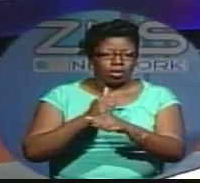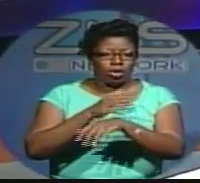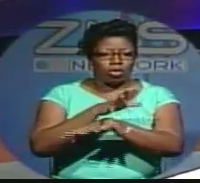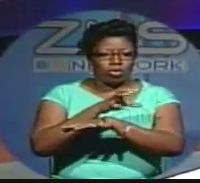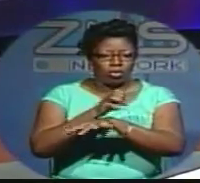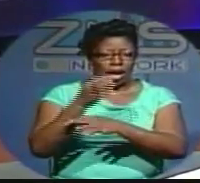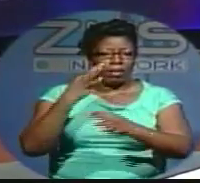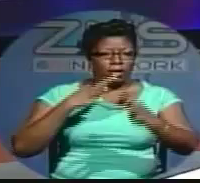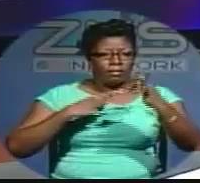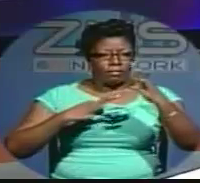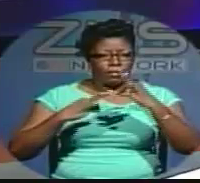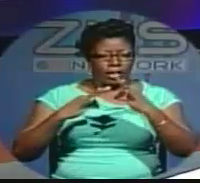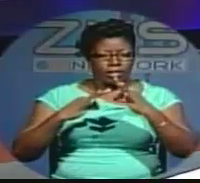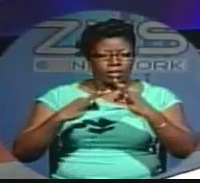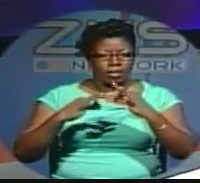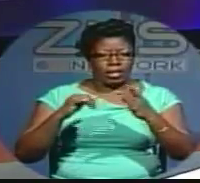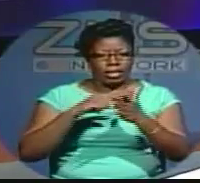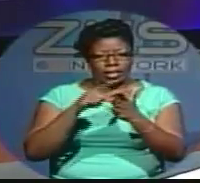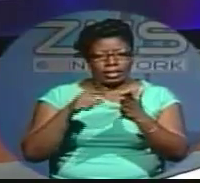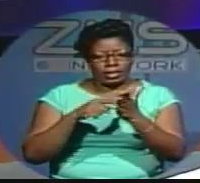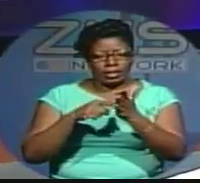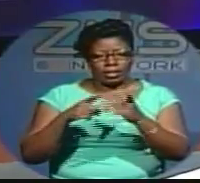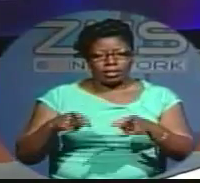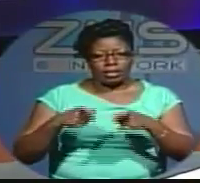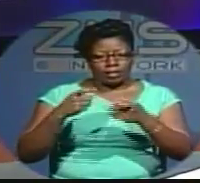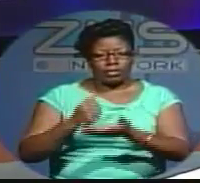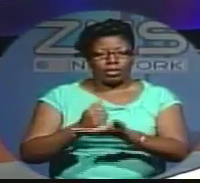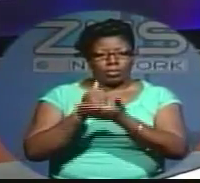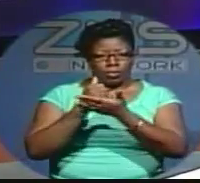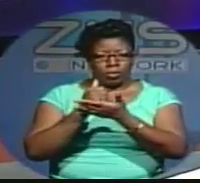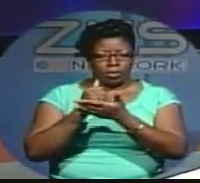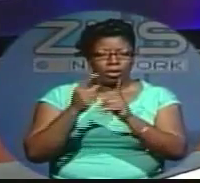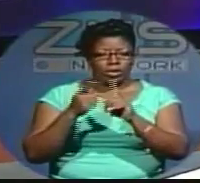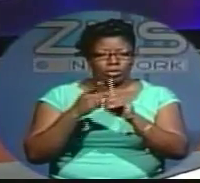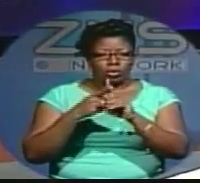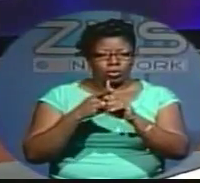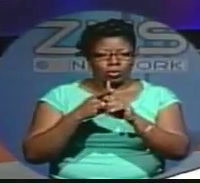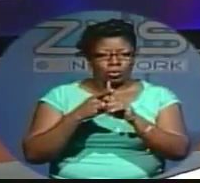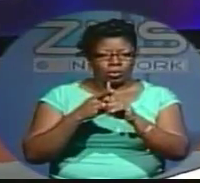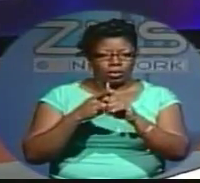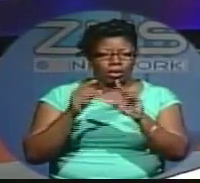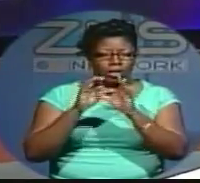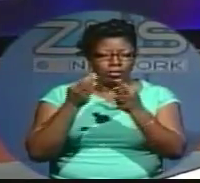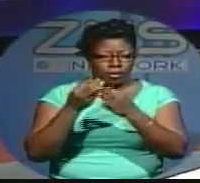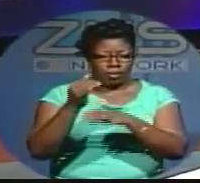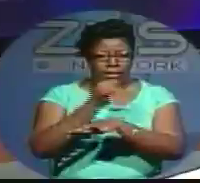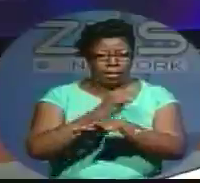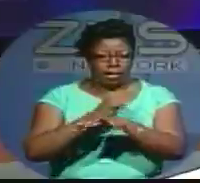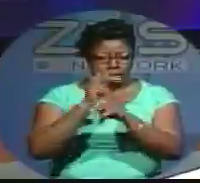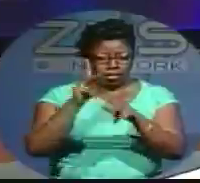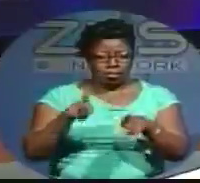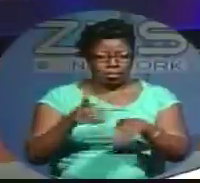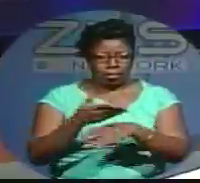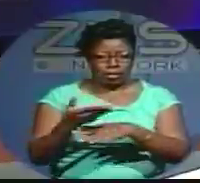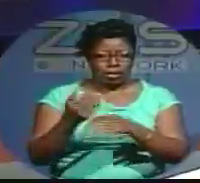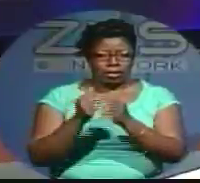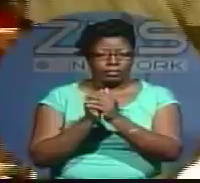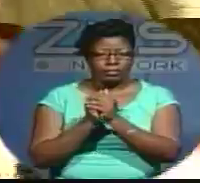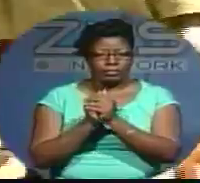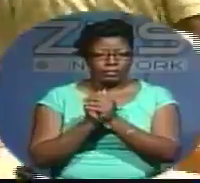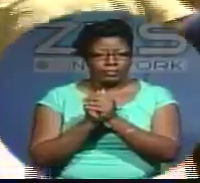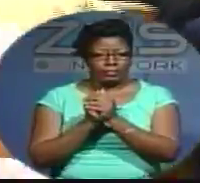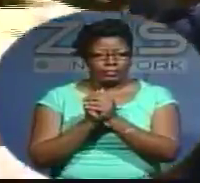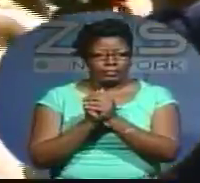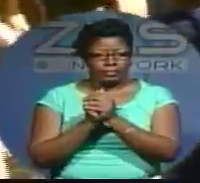but also provided support to the local economy. Our lucky reporter, Janaea Noel Ferguson, was there. She has a story.